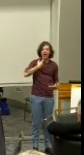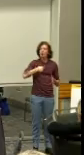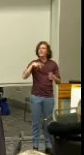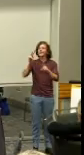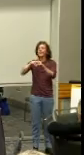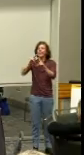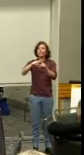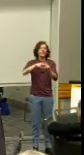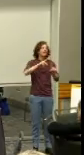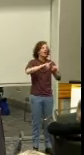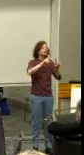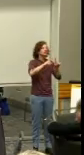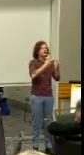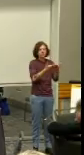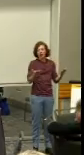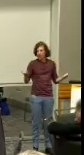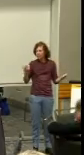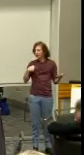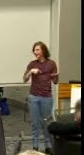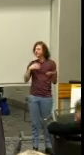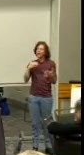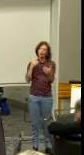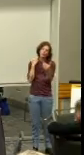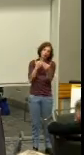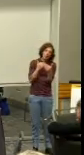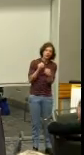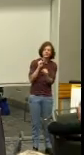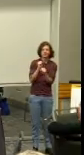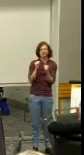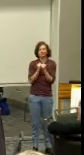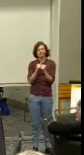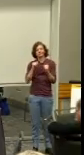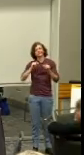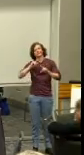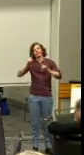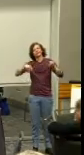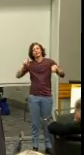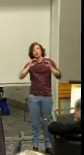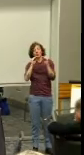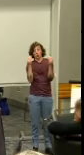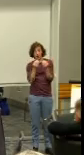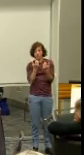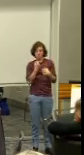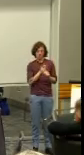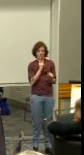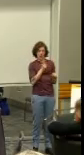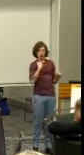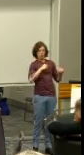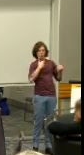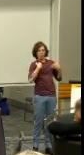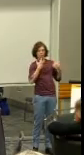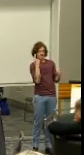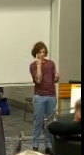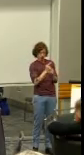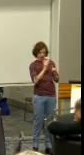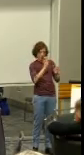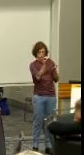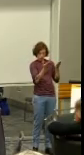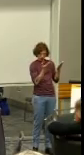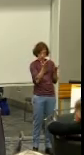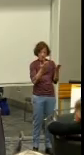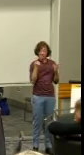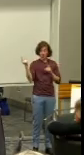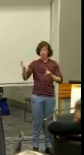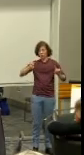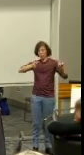with organisations to make sure that we get the right services in the space. And the goal is to be very much congruent of our